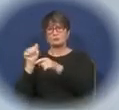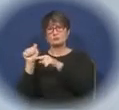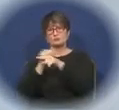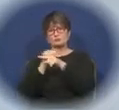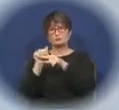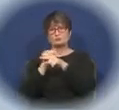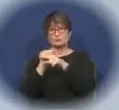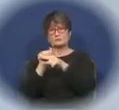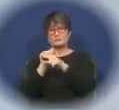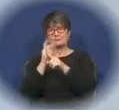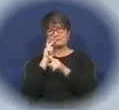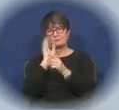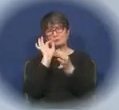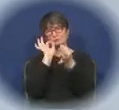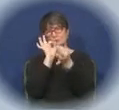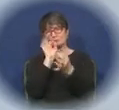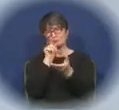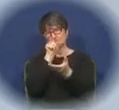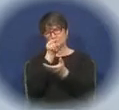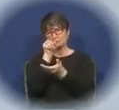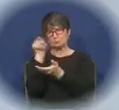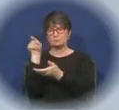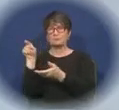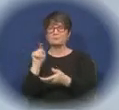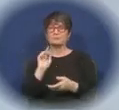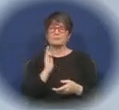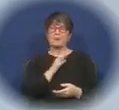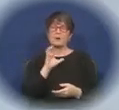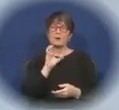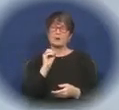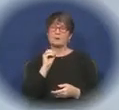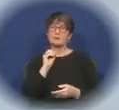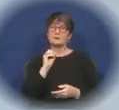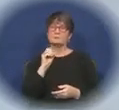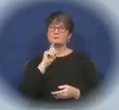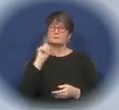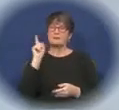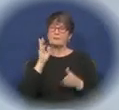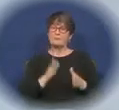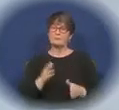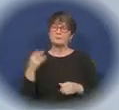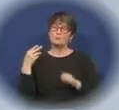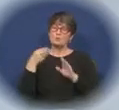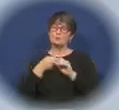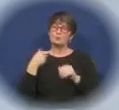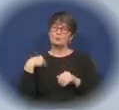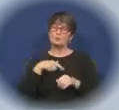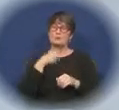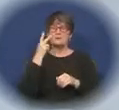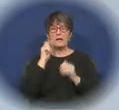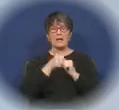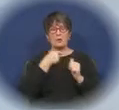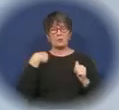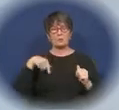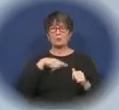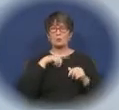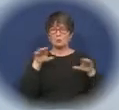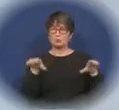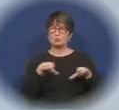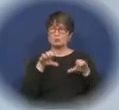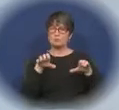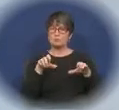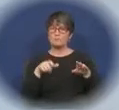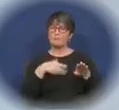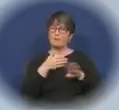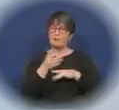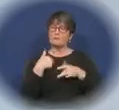our marksmanship. Our company deputy commander had joined us to see how the men were doing, and